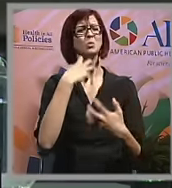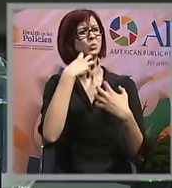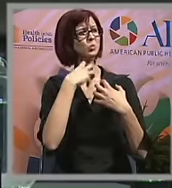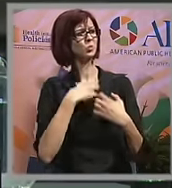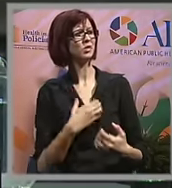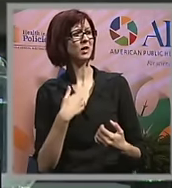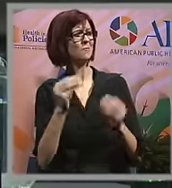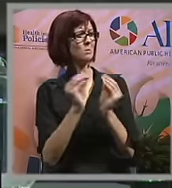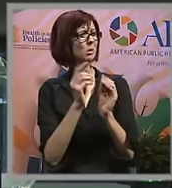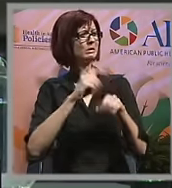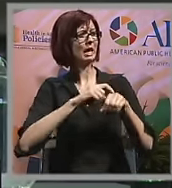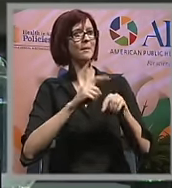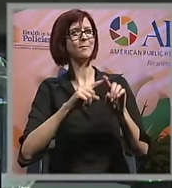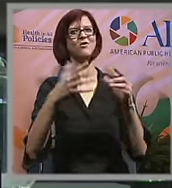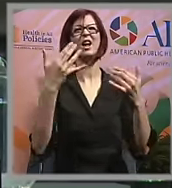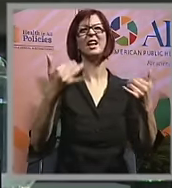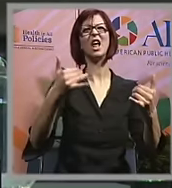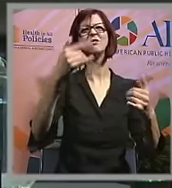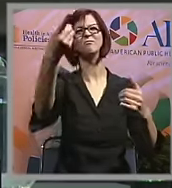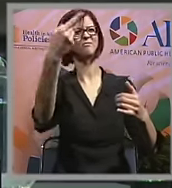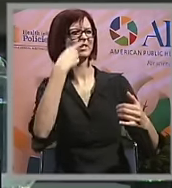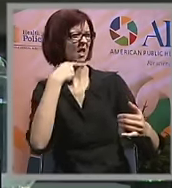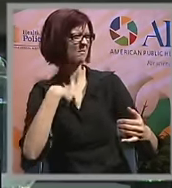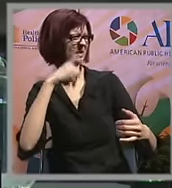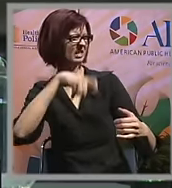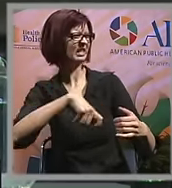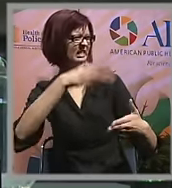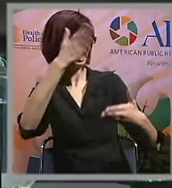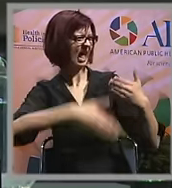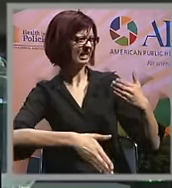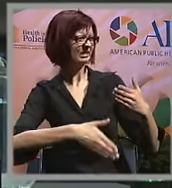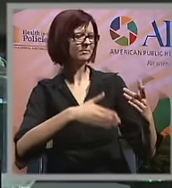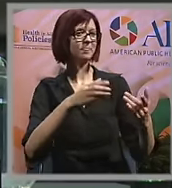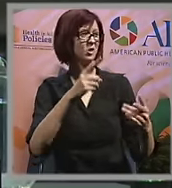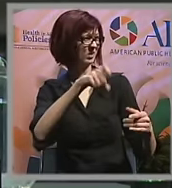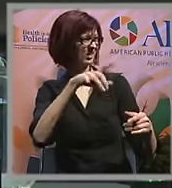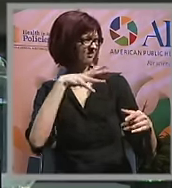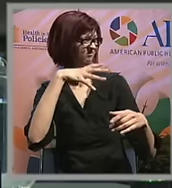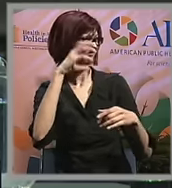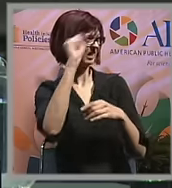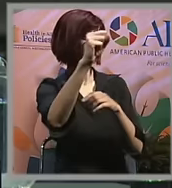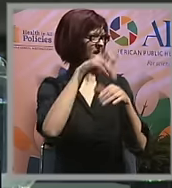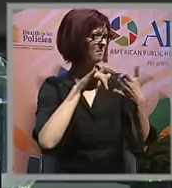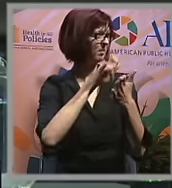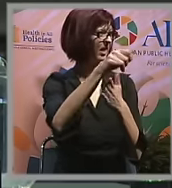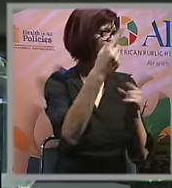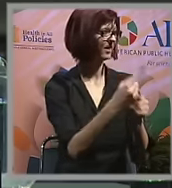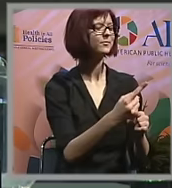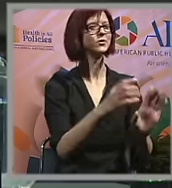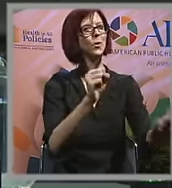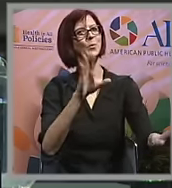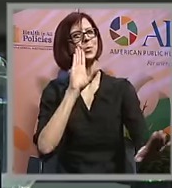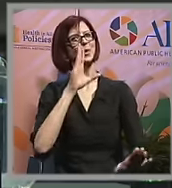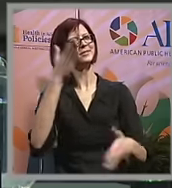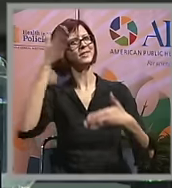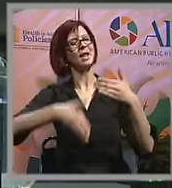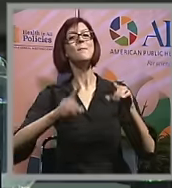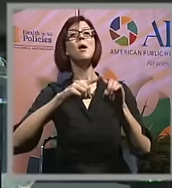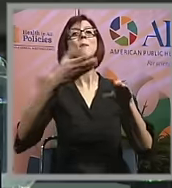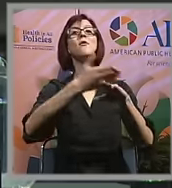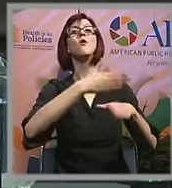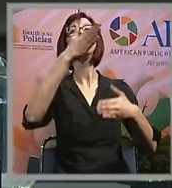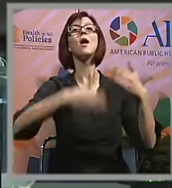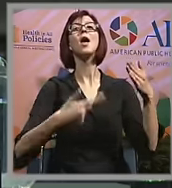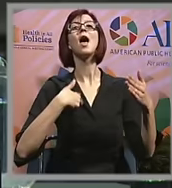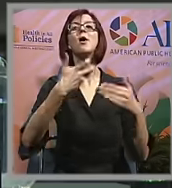time with you, but I'm getting the sign that we've got to wrap up to get you on a plane. Head out of town, so we will do that. But before we end, I